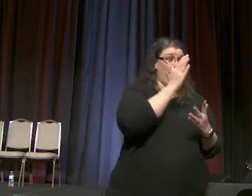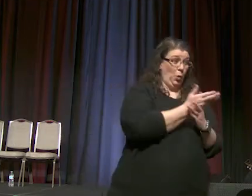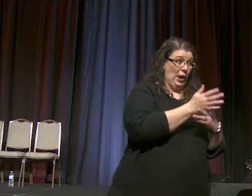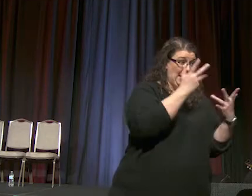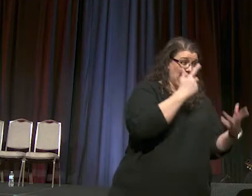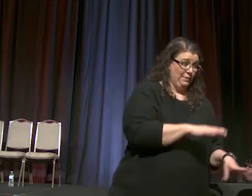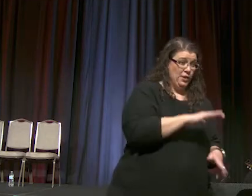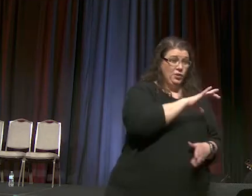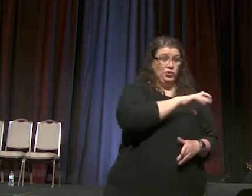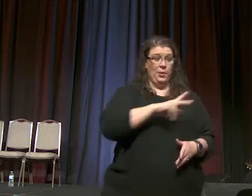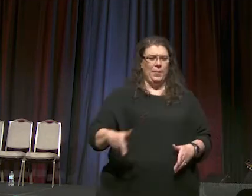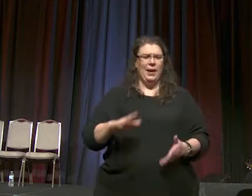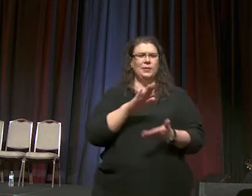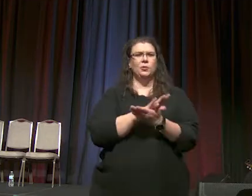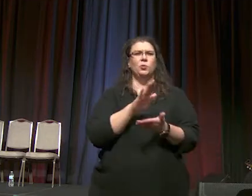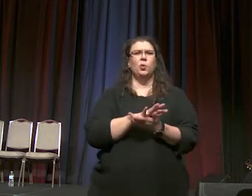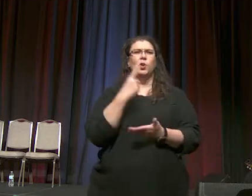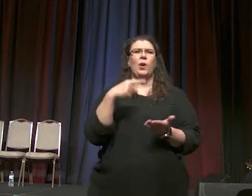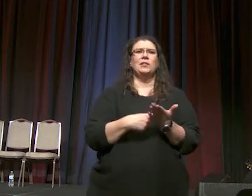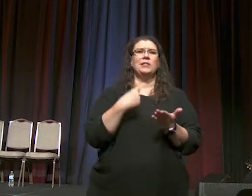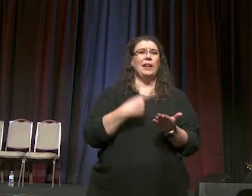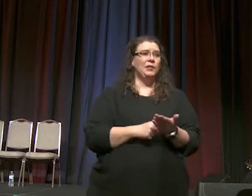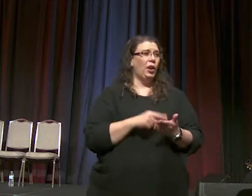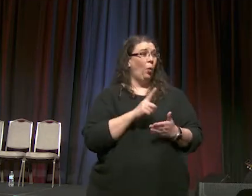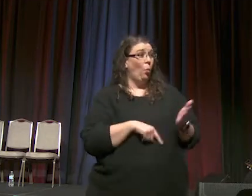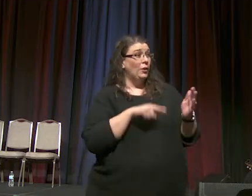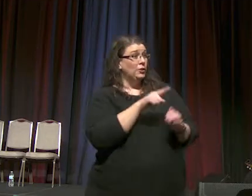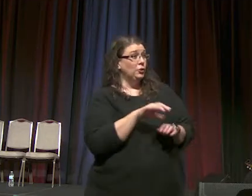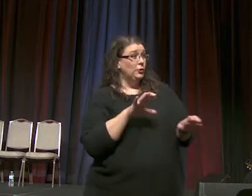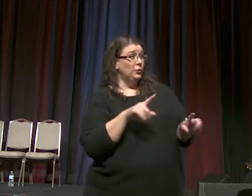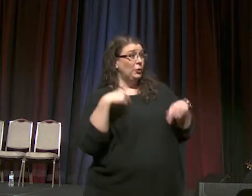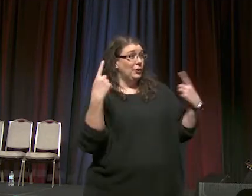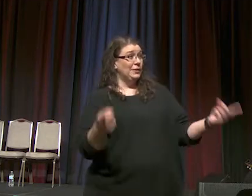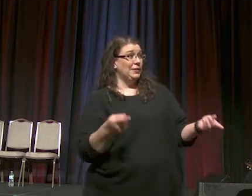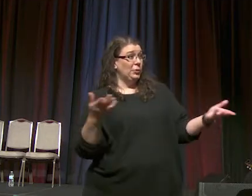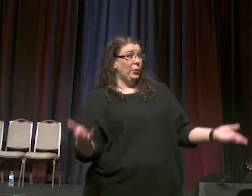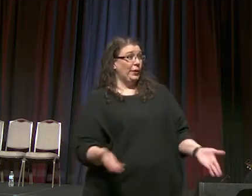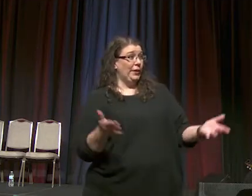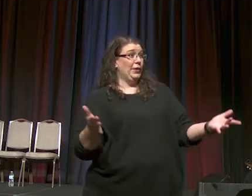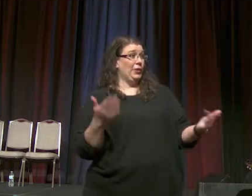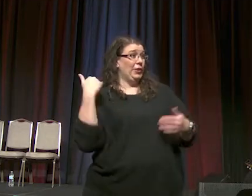would always be a discussion of what did you do since we were here last?